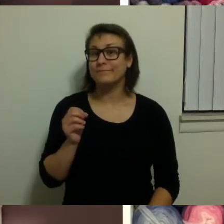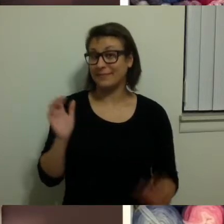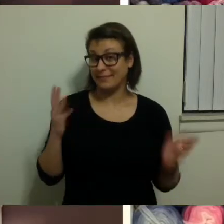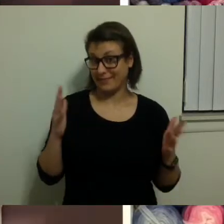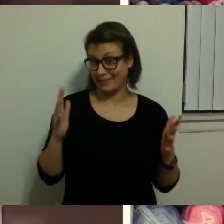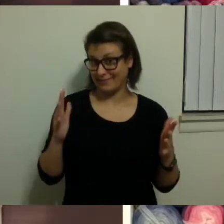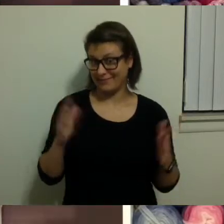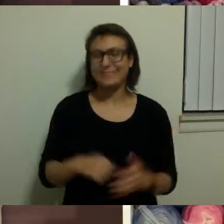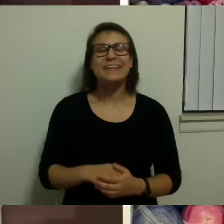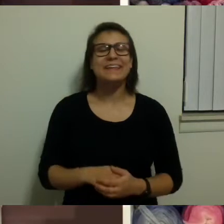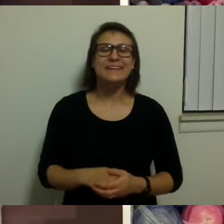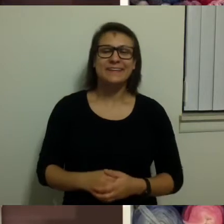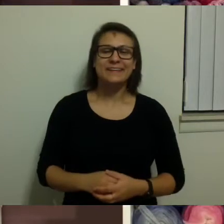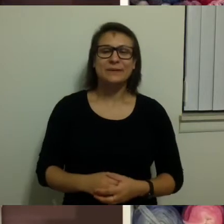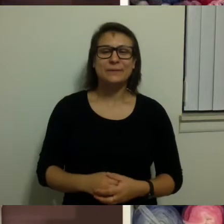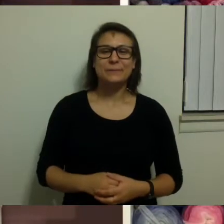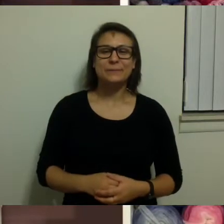yay.